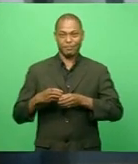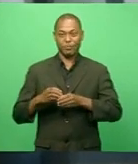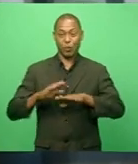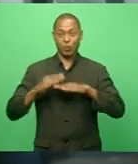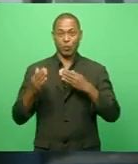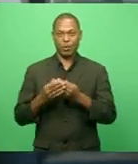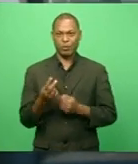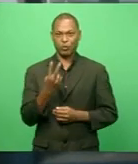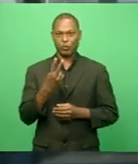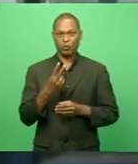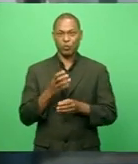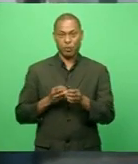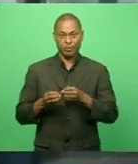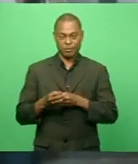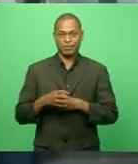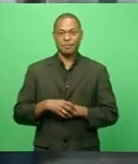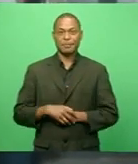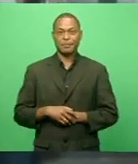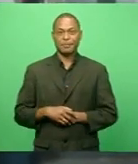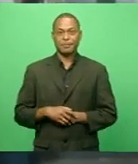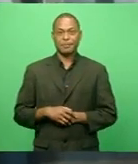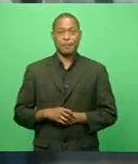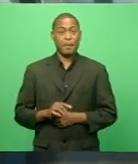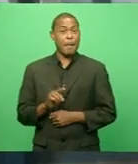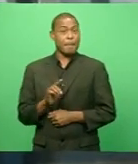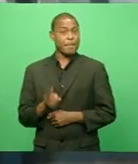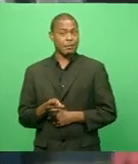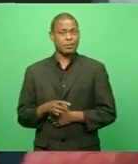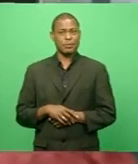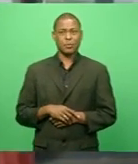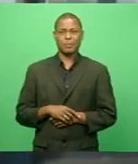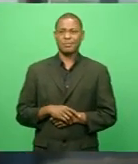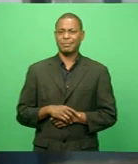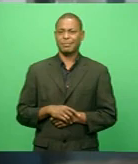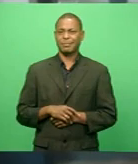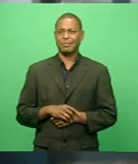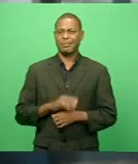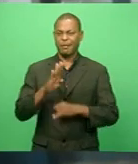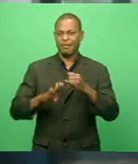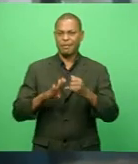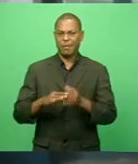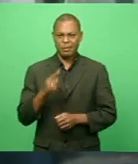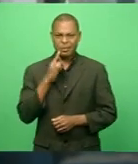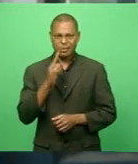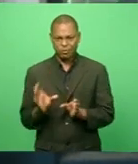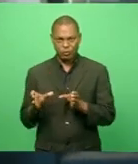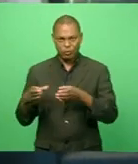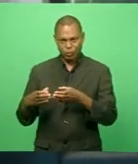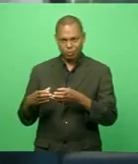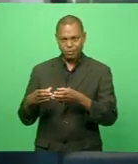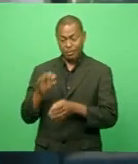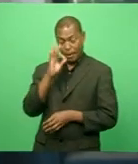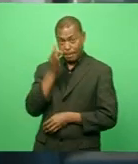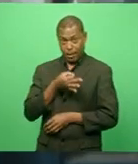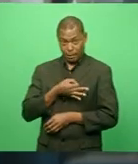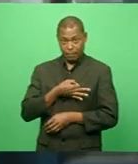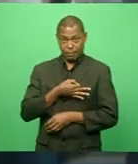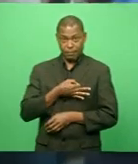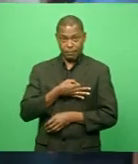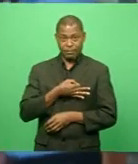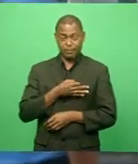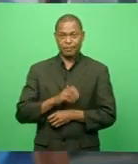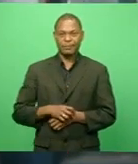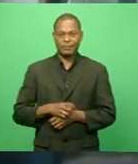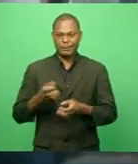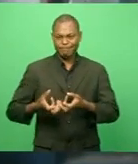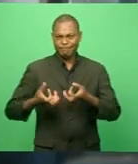me, but the caucus has the final say, and they believe that the demarcation of the